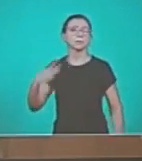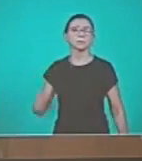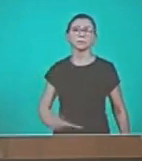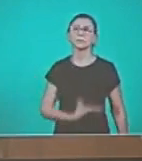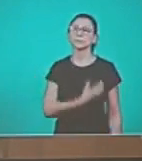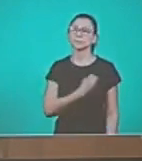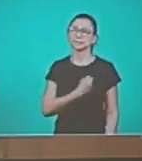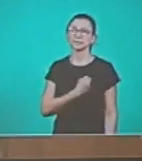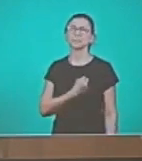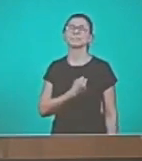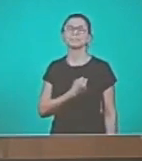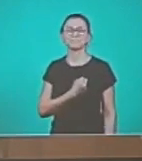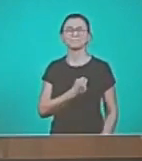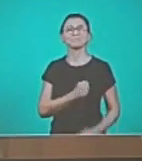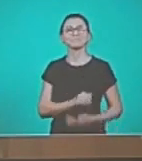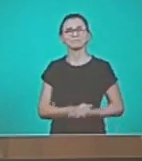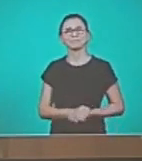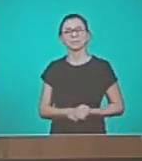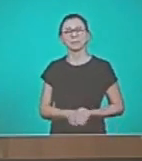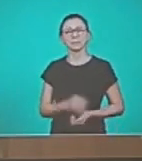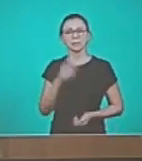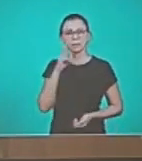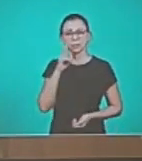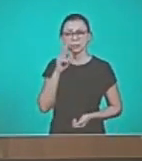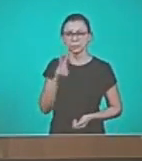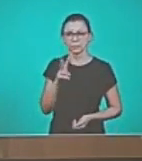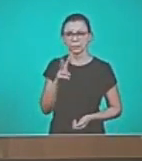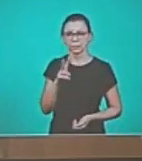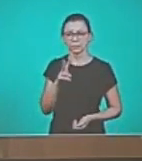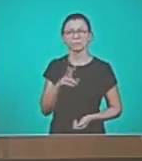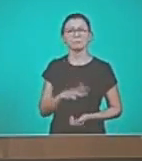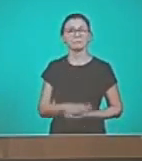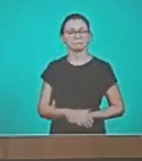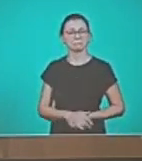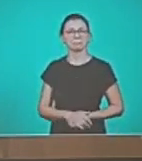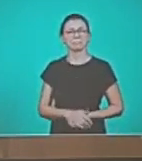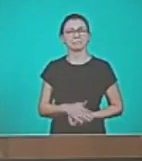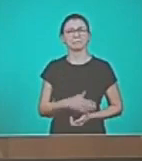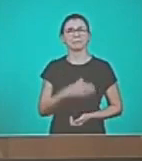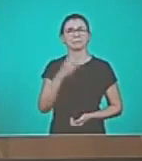see salvation. And my brethren, all of this that we're seeing and witnessing,